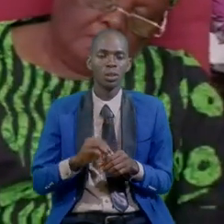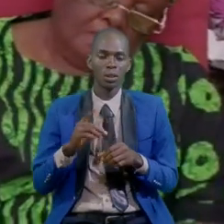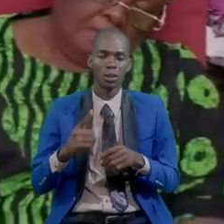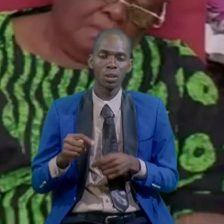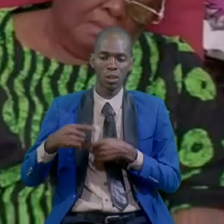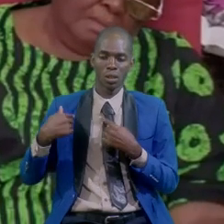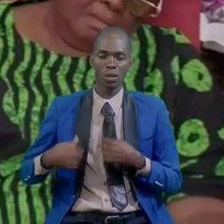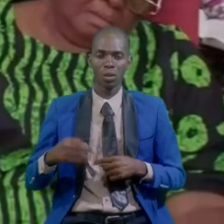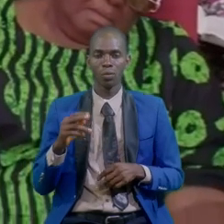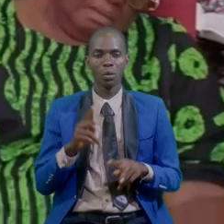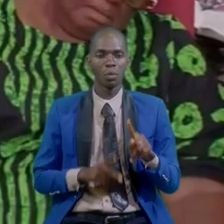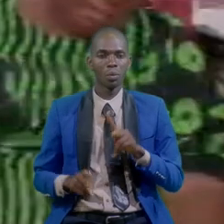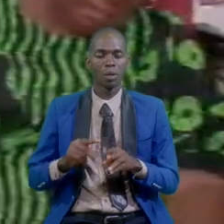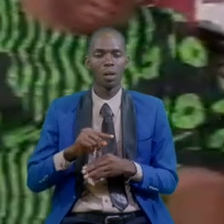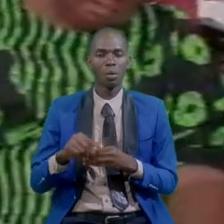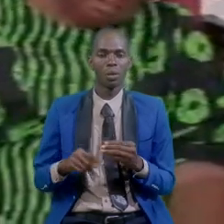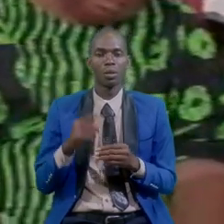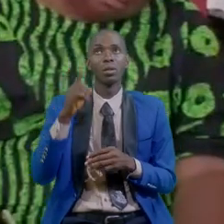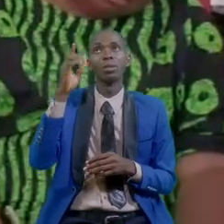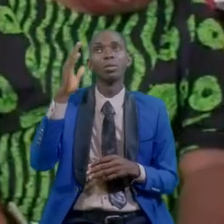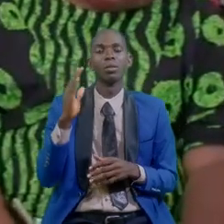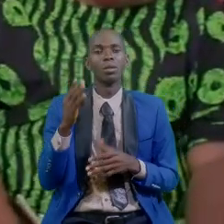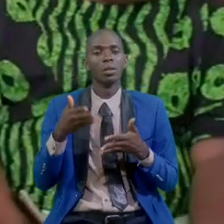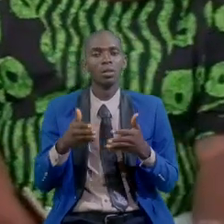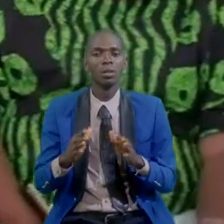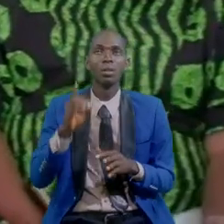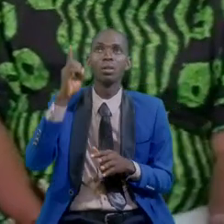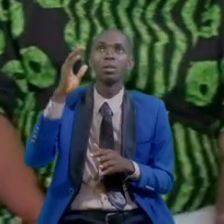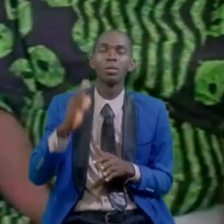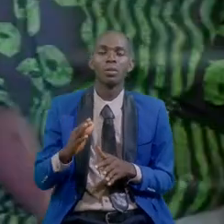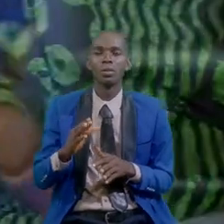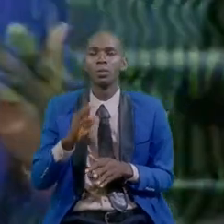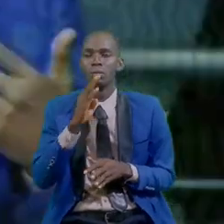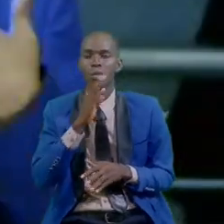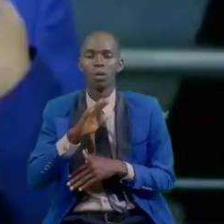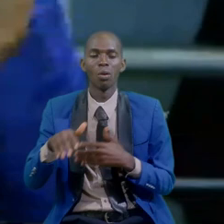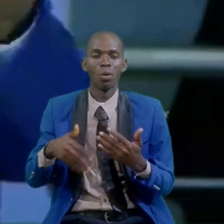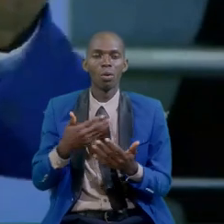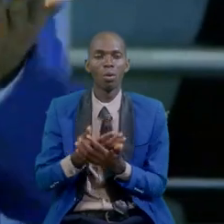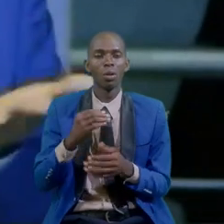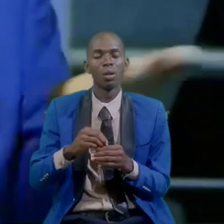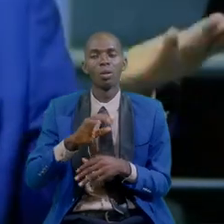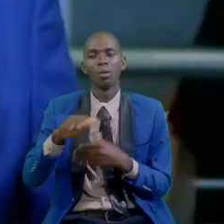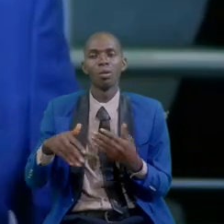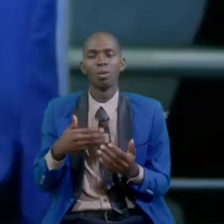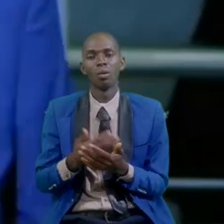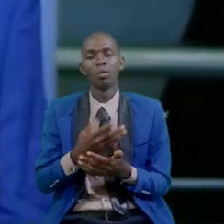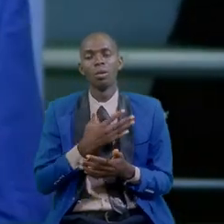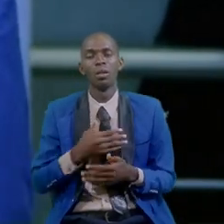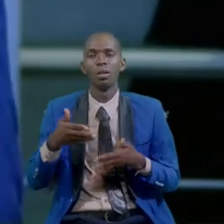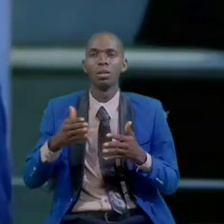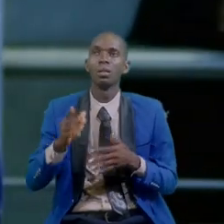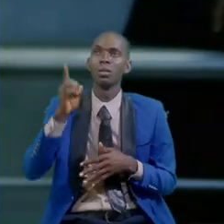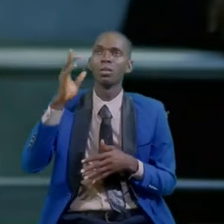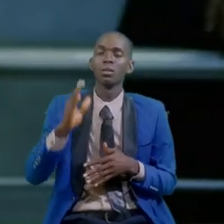people about God. Let God be all in all, and let the